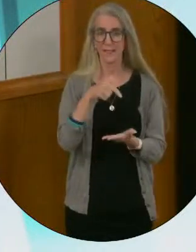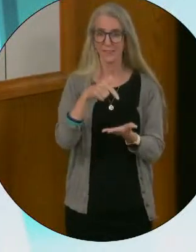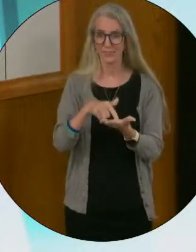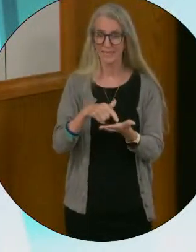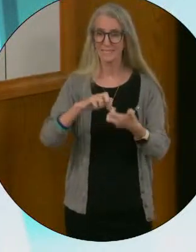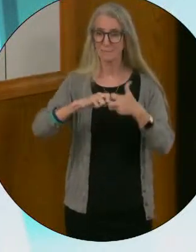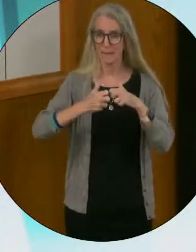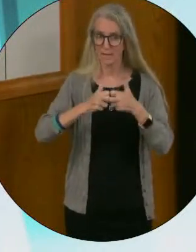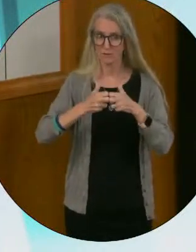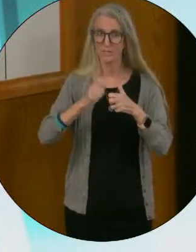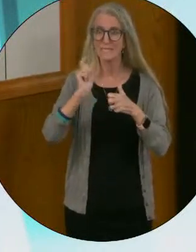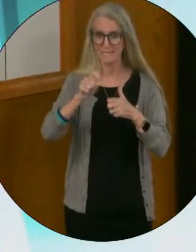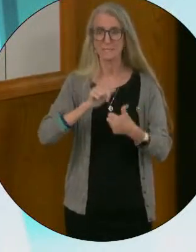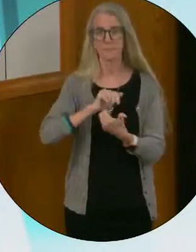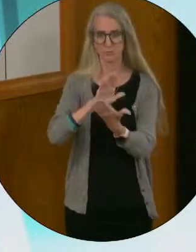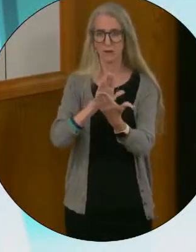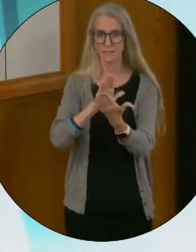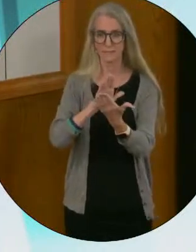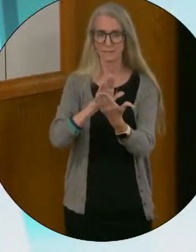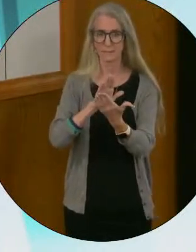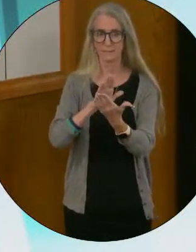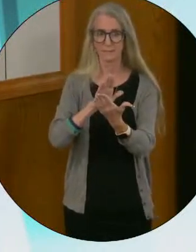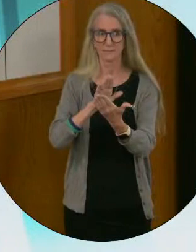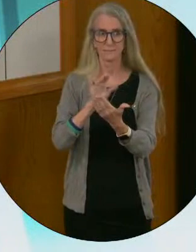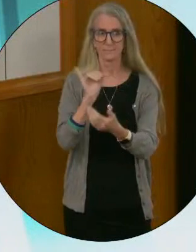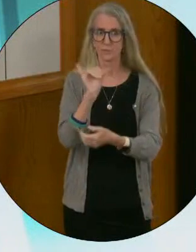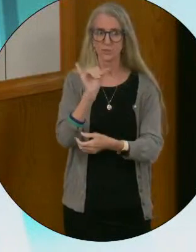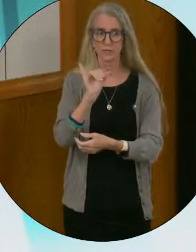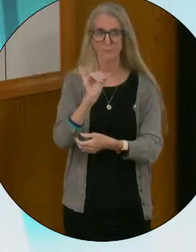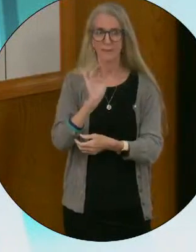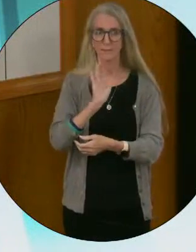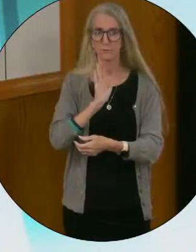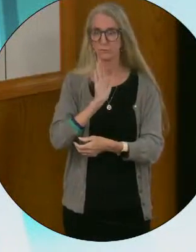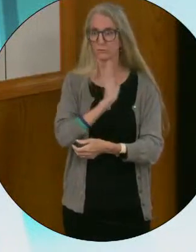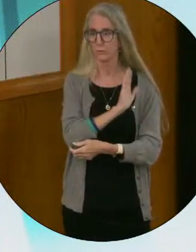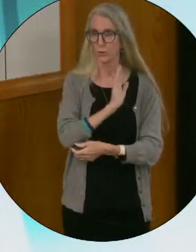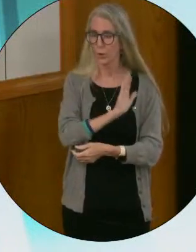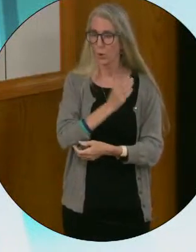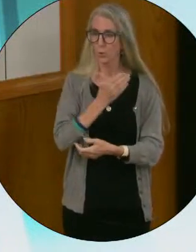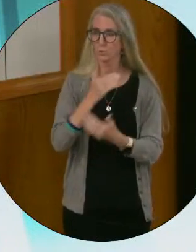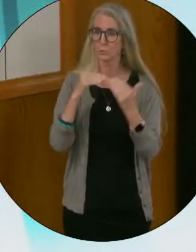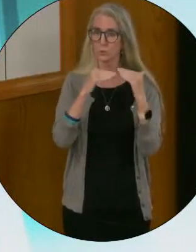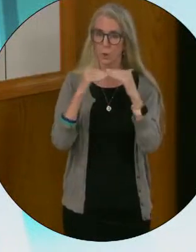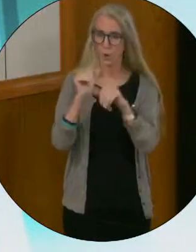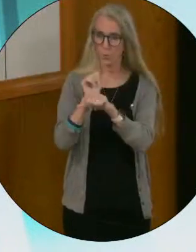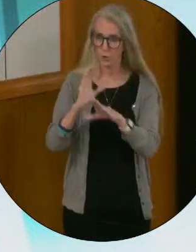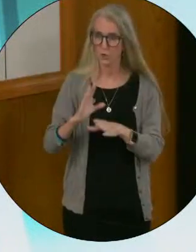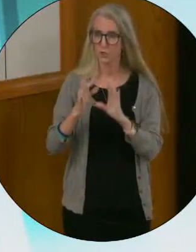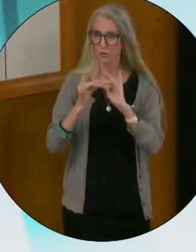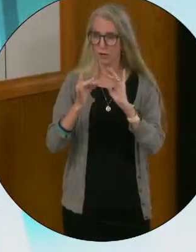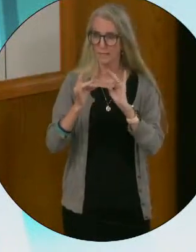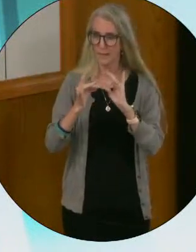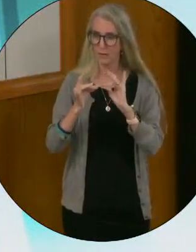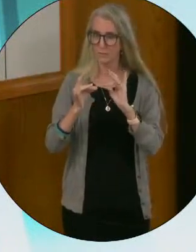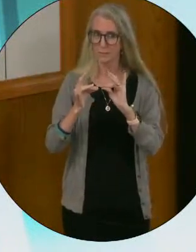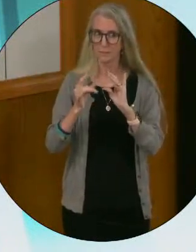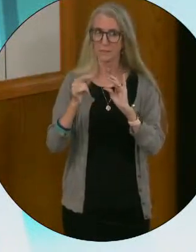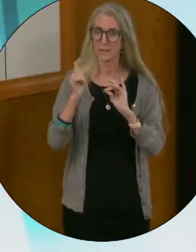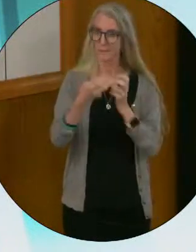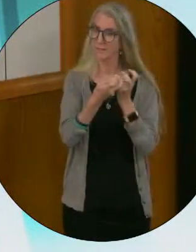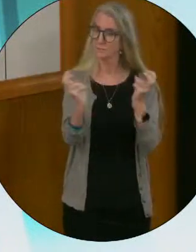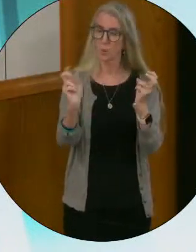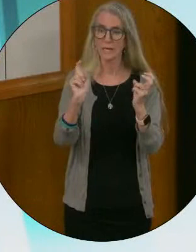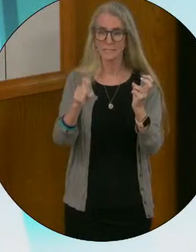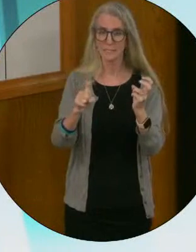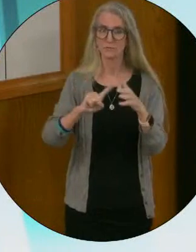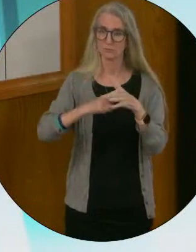be addressed, and just like your own coworker is talking about, this board needs to start